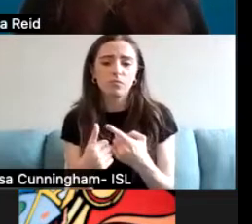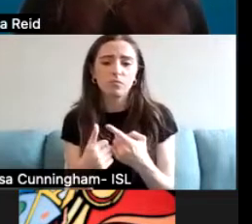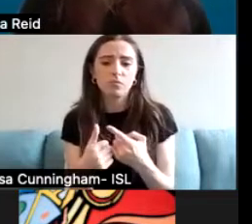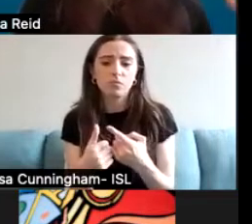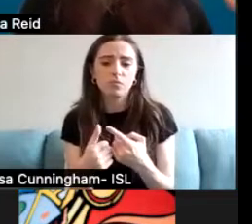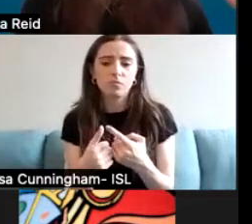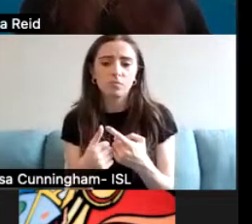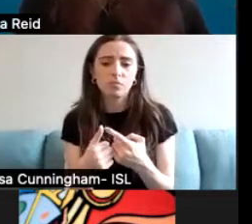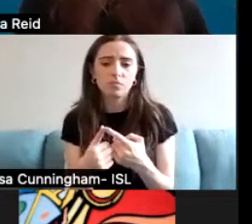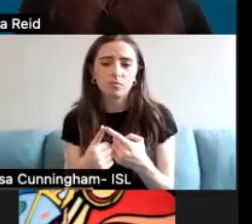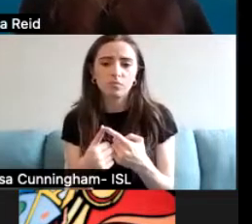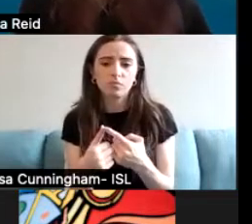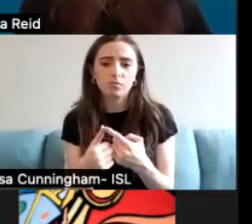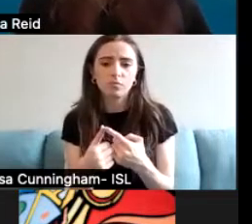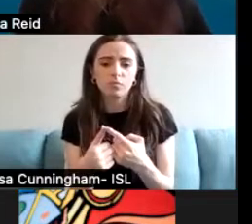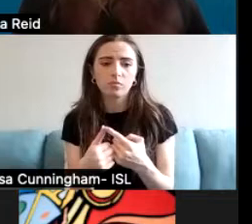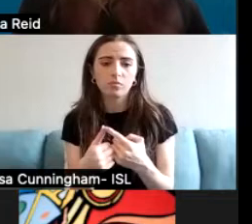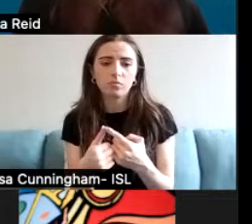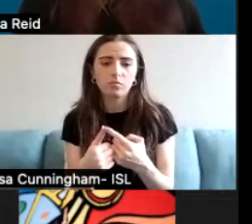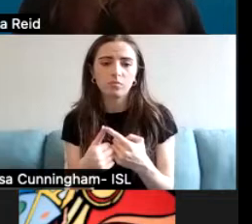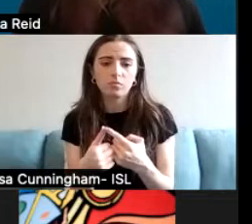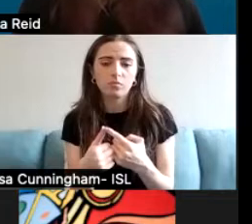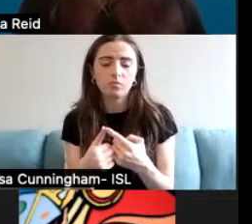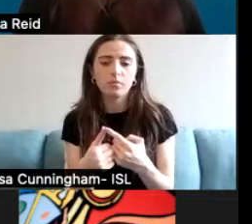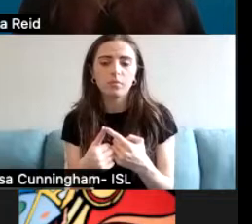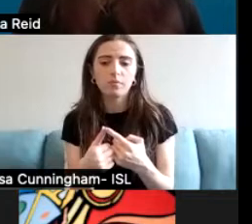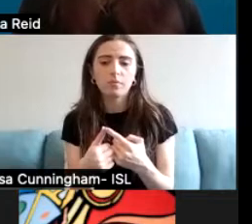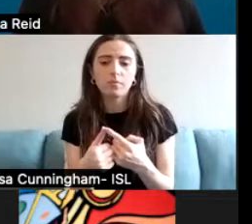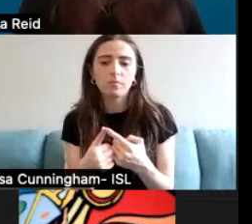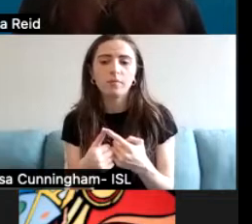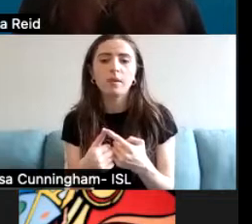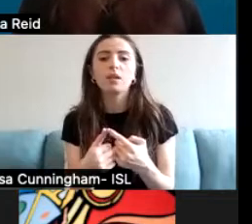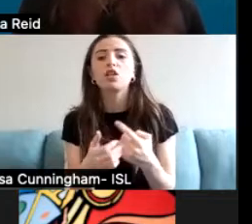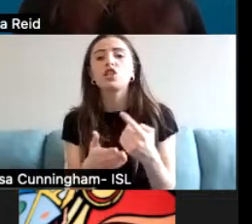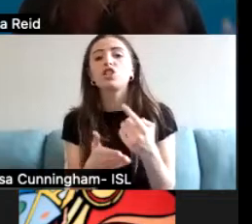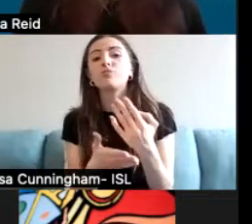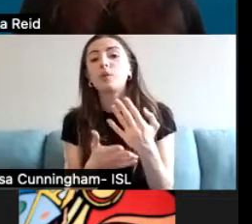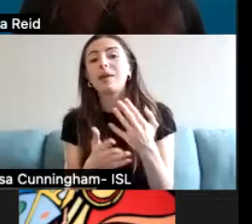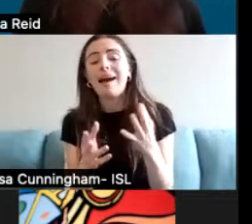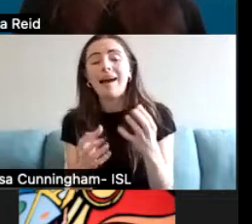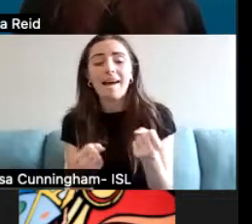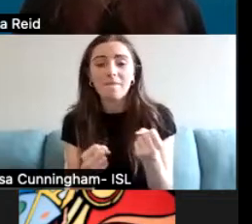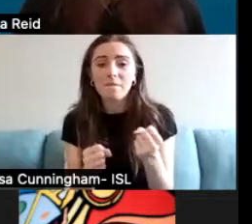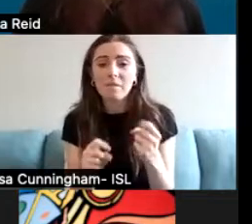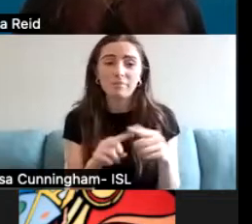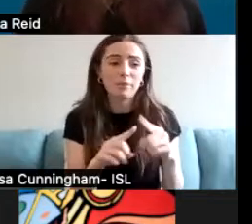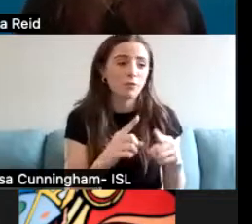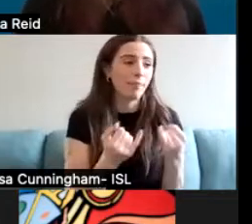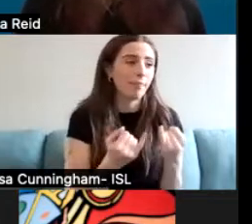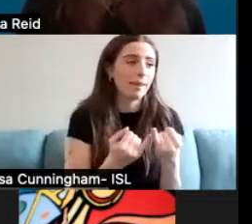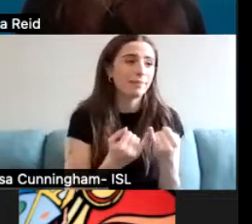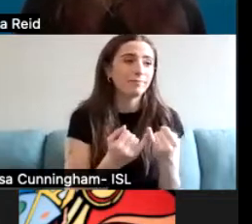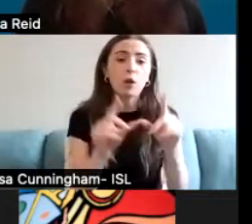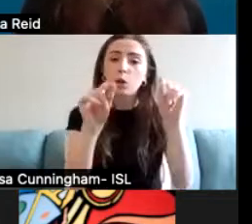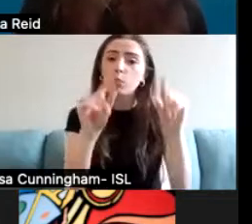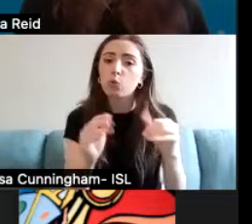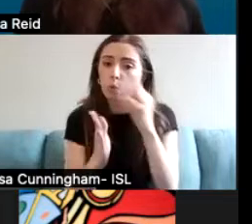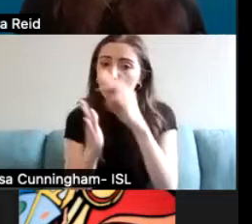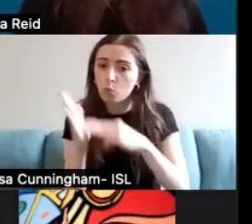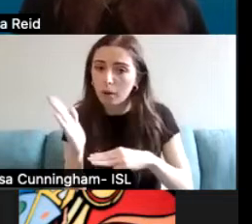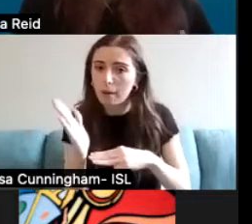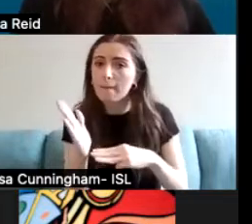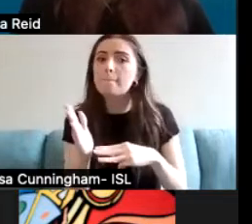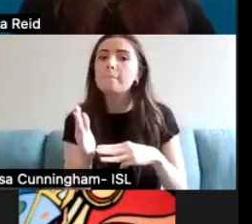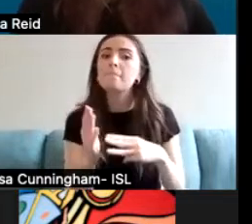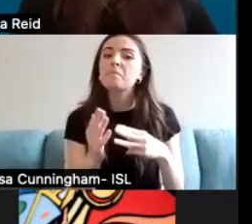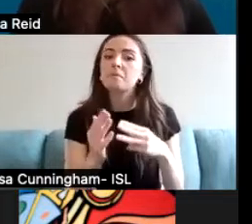elements that are available in certain things like software programs to add in some of these accessibility features,